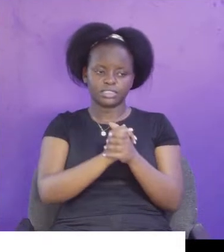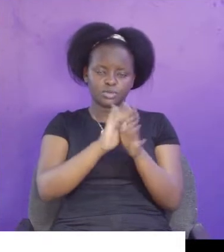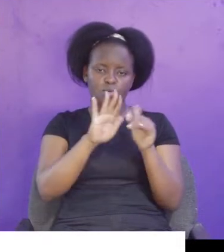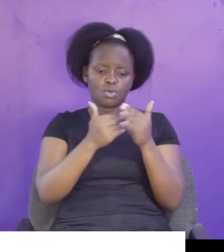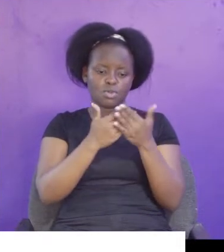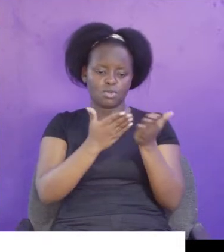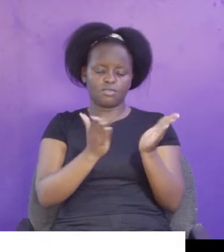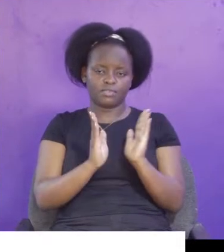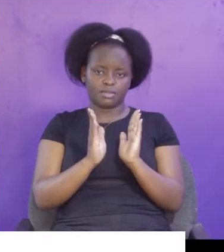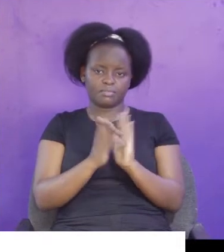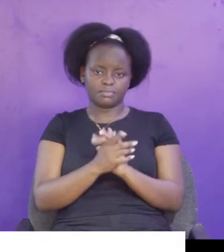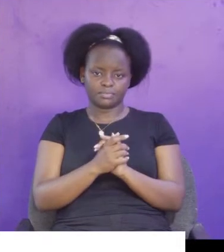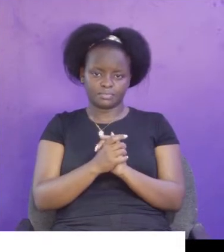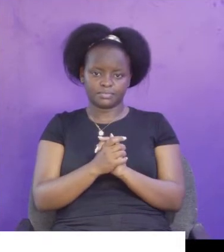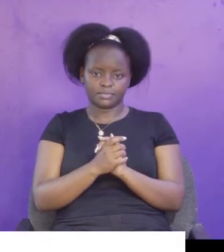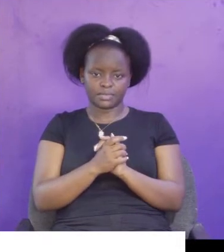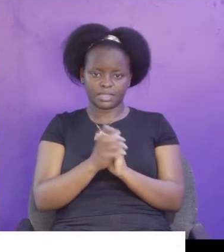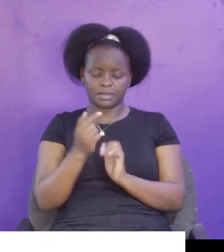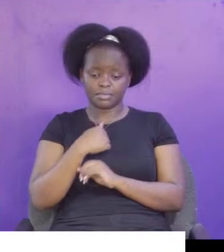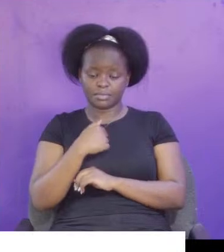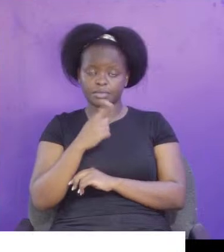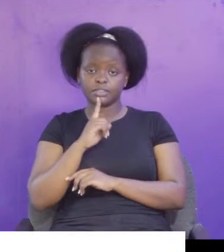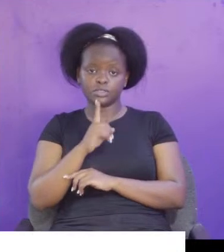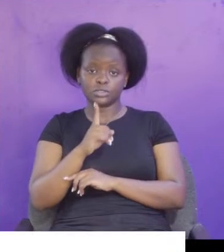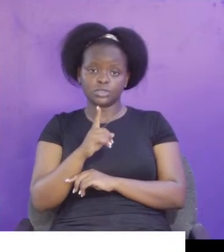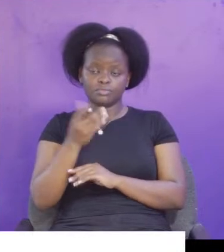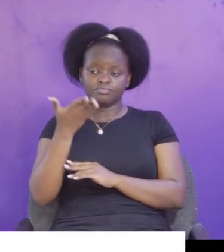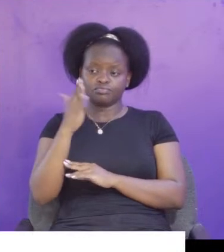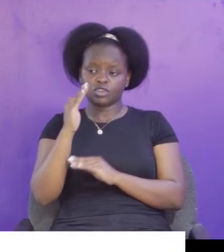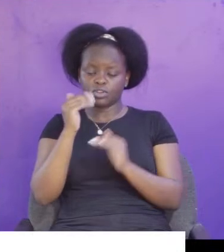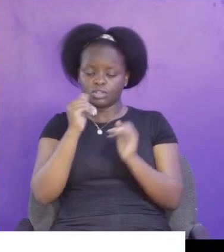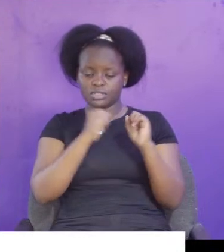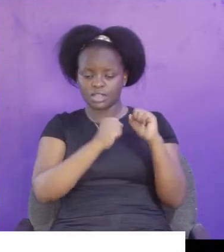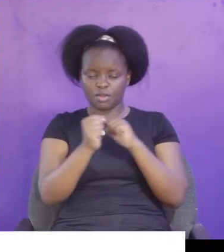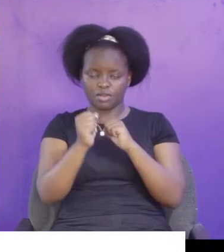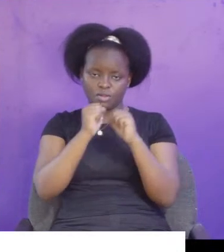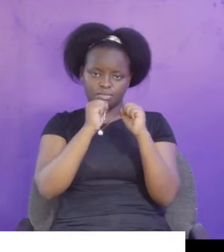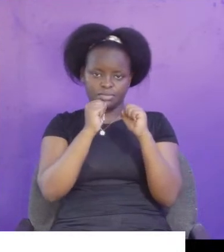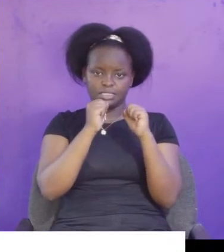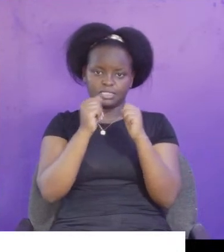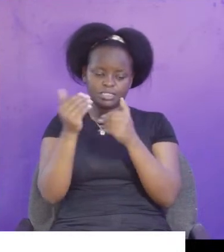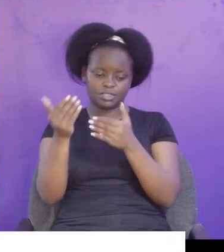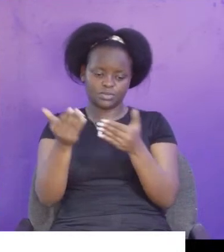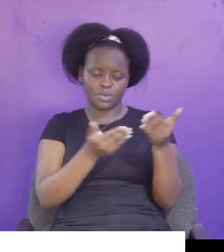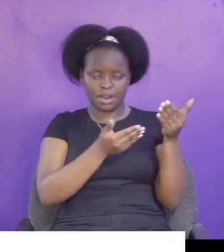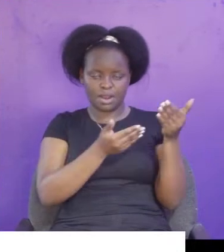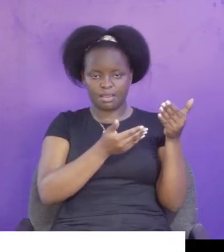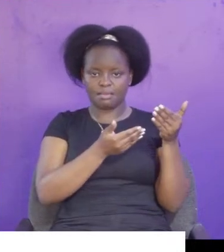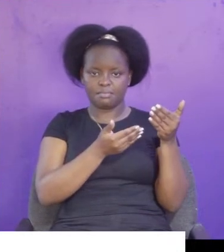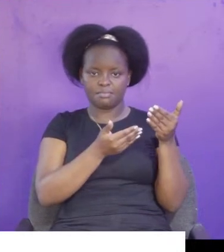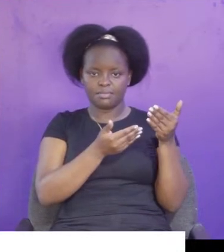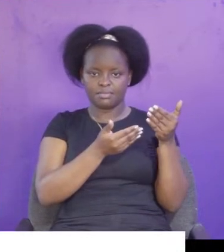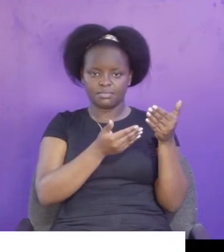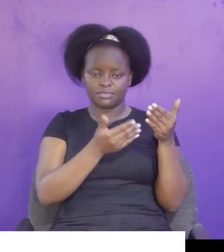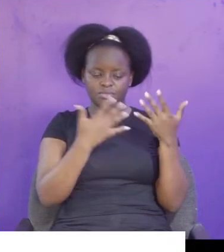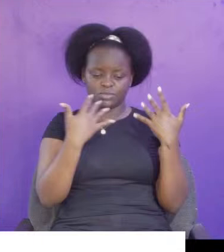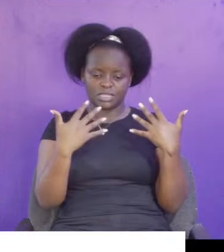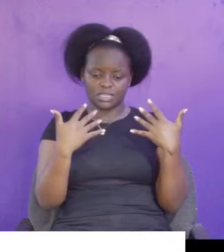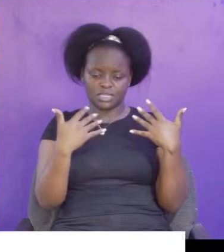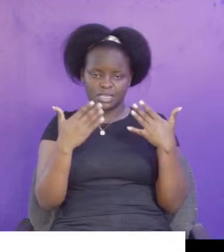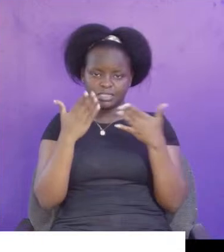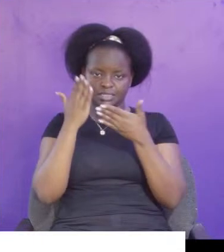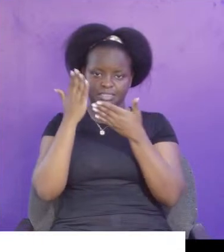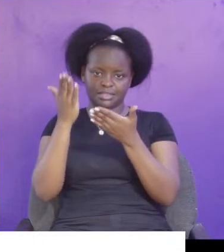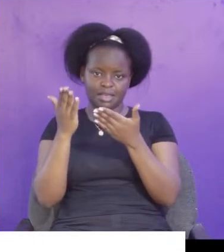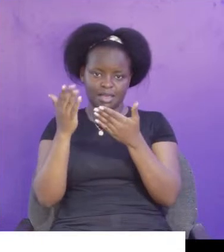And I'm sure God the Almighty is going to welcome you with his hands there, because you